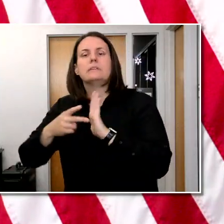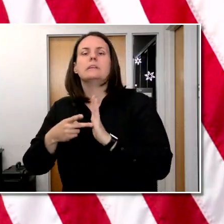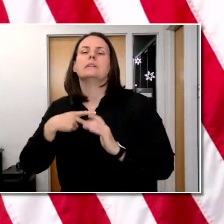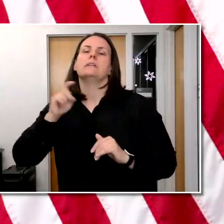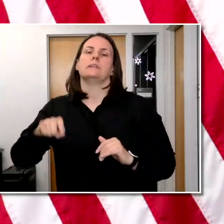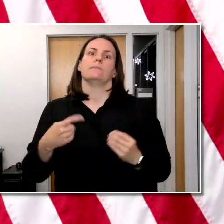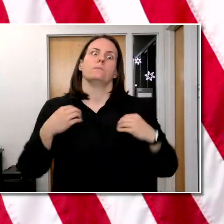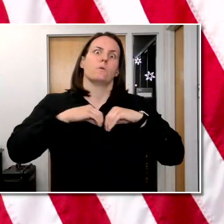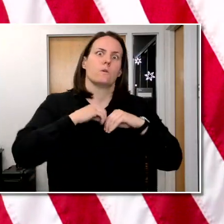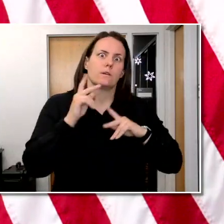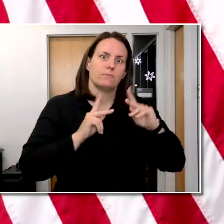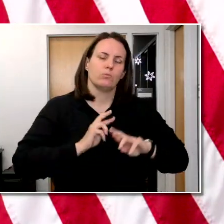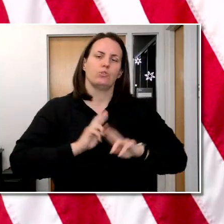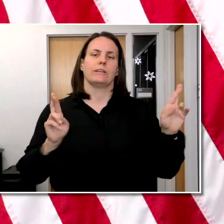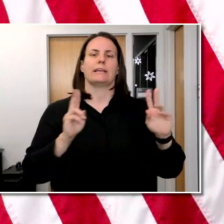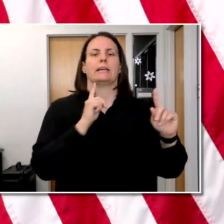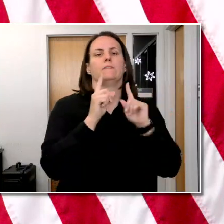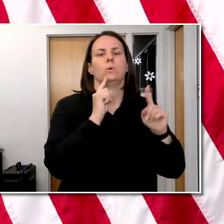on